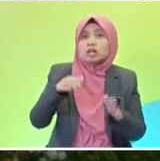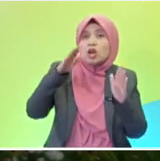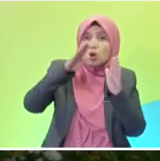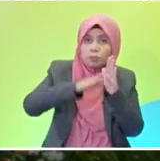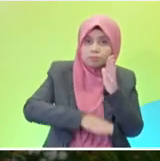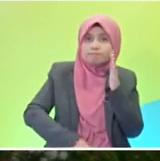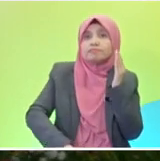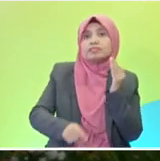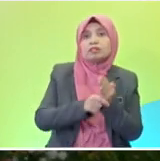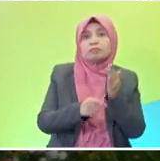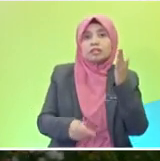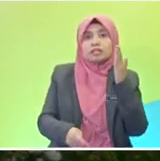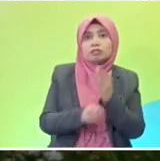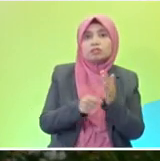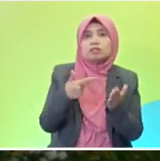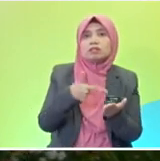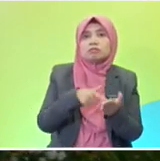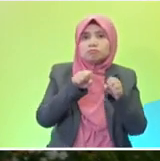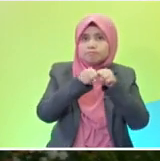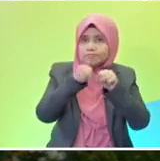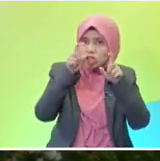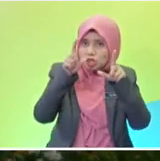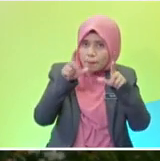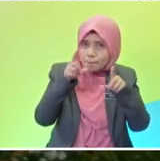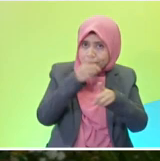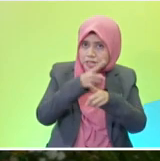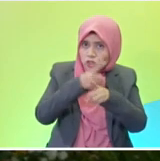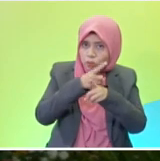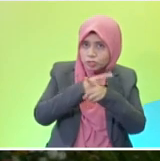paper. Yes. Alright.